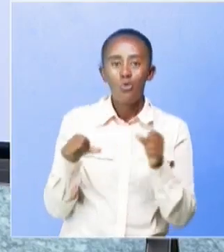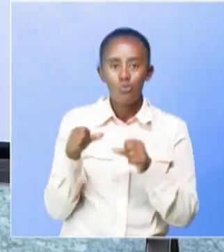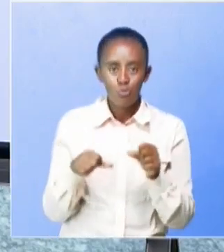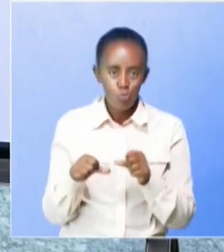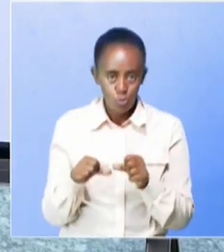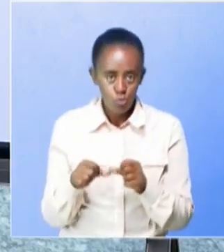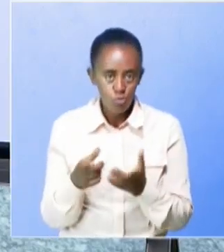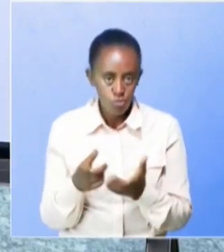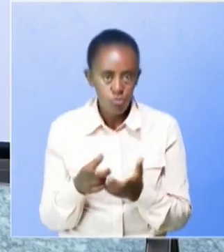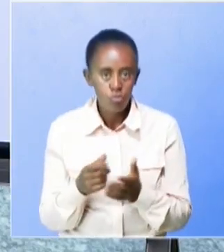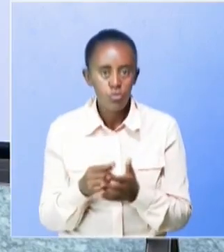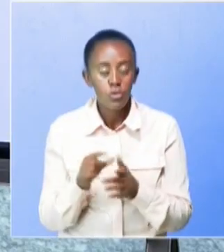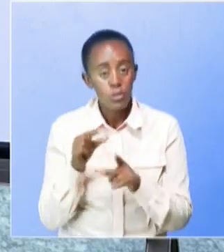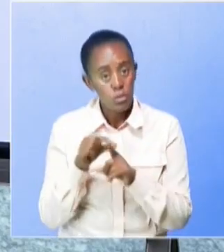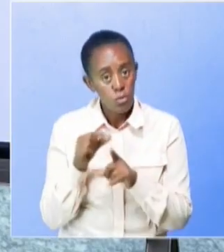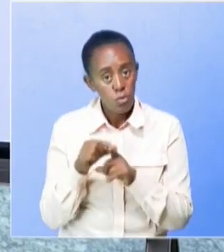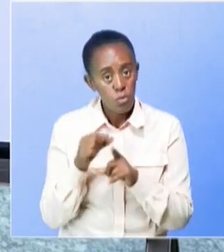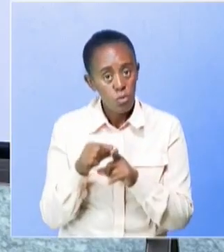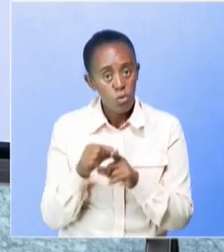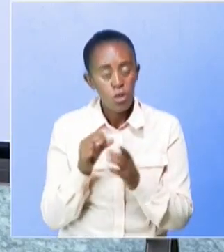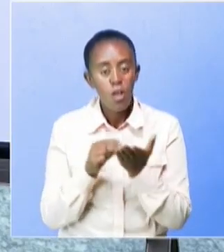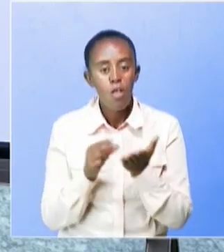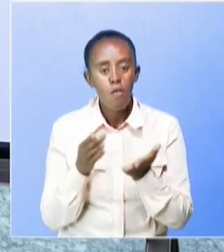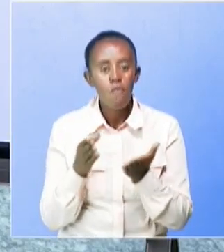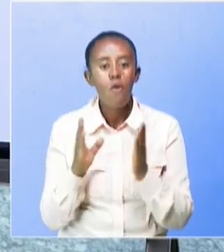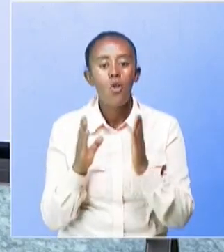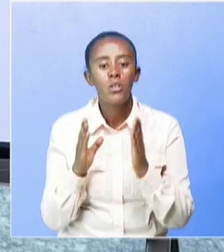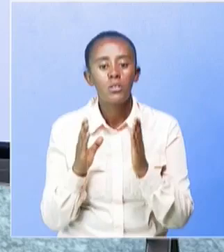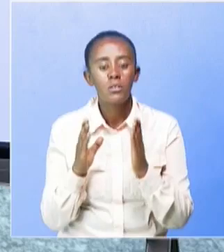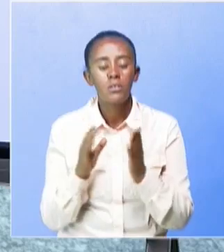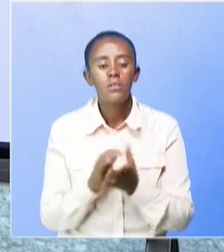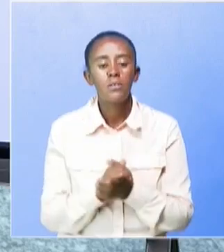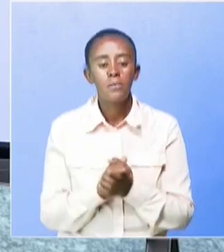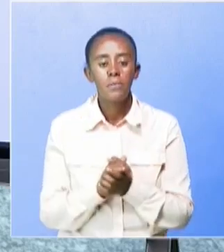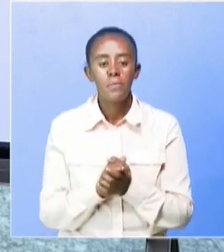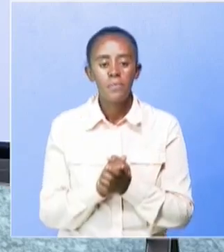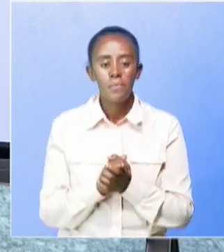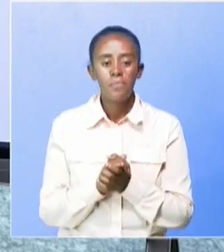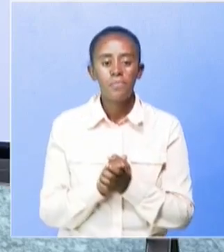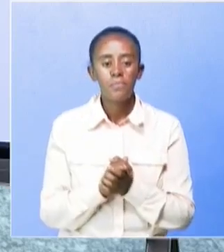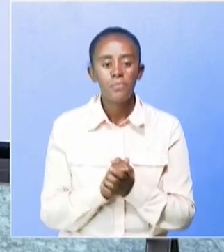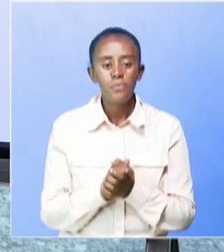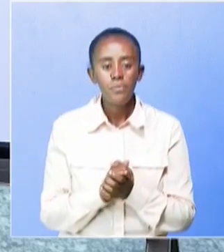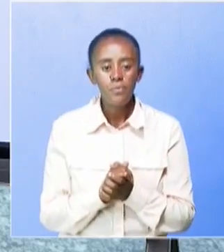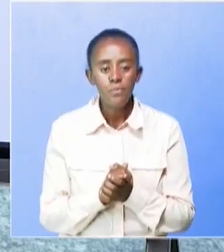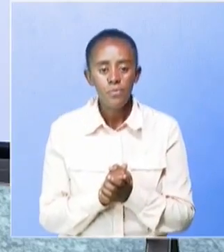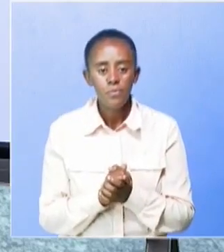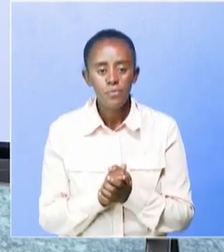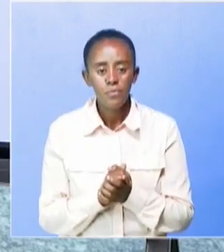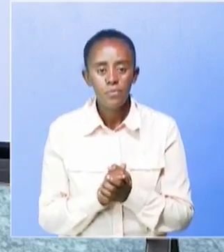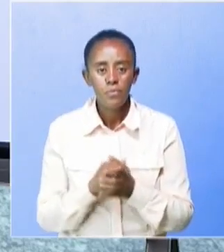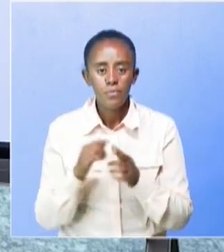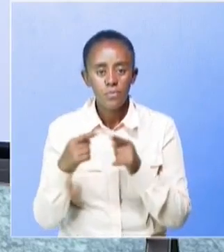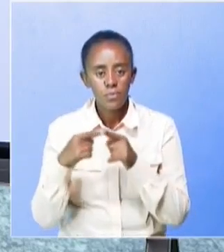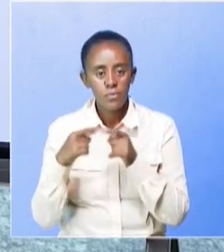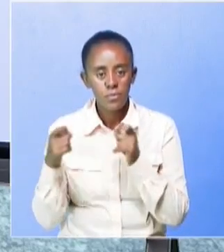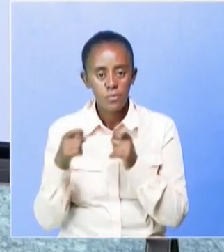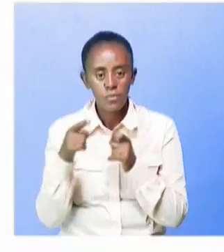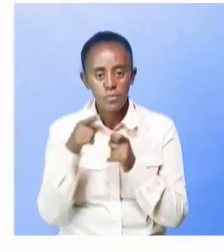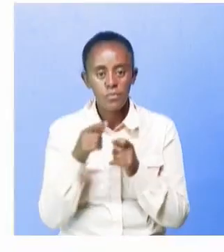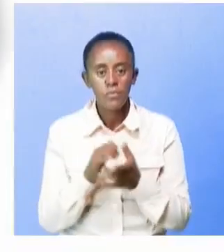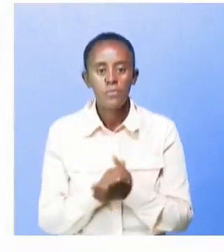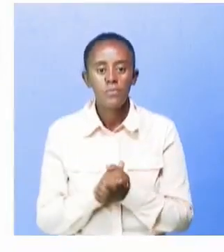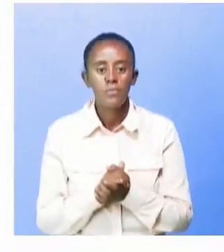is in line with the word volunteer. What about its antonym? This is